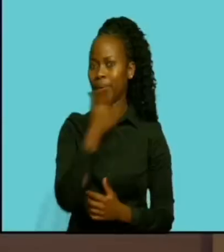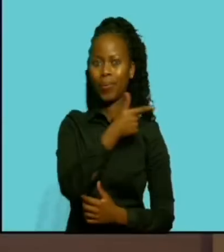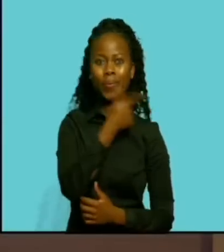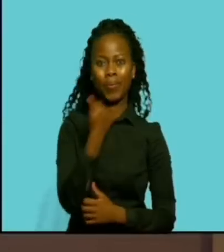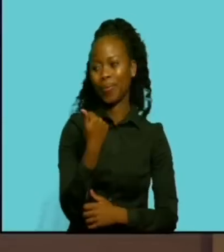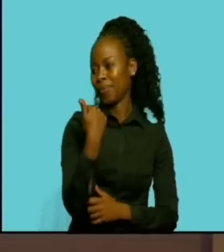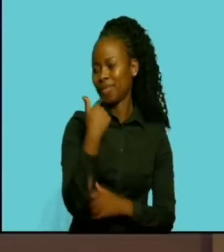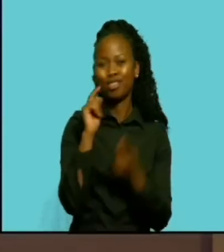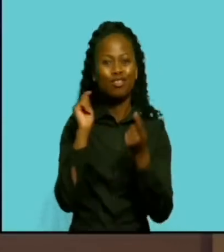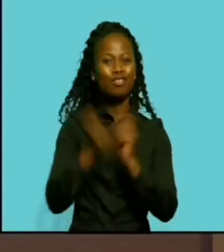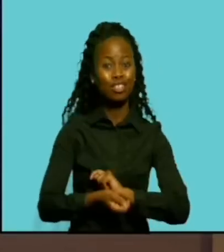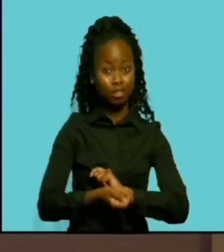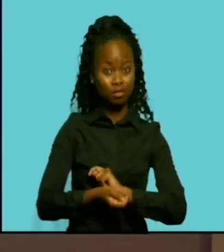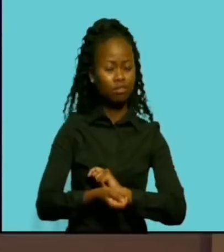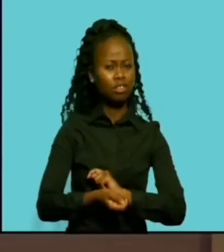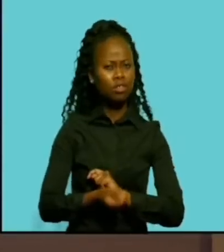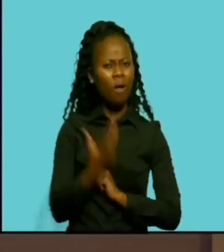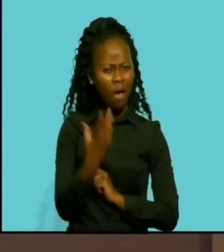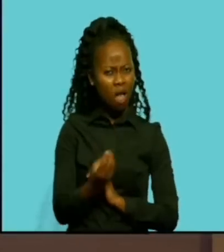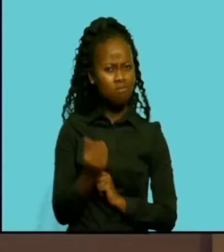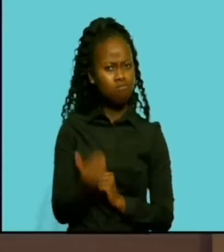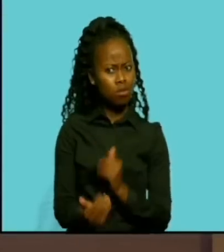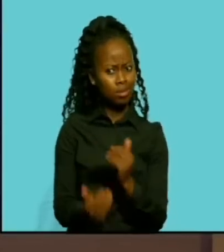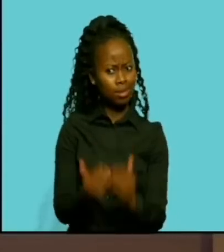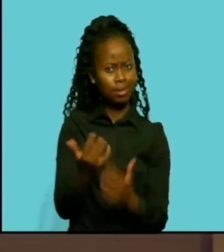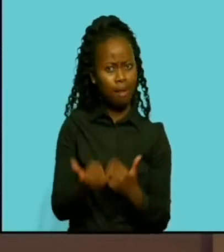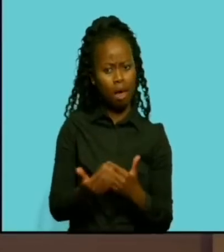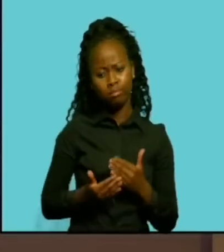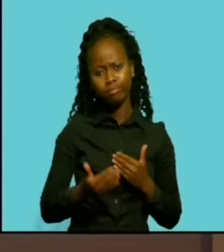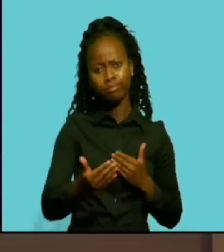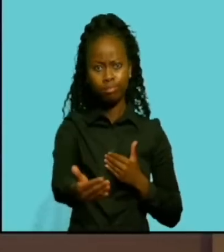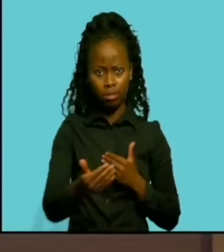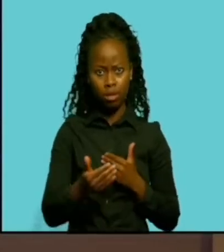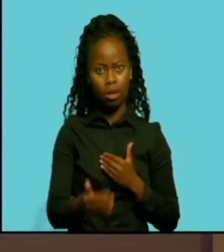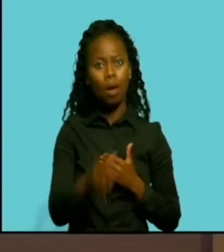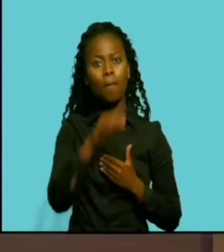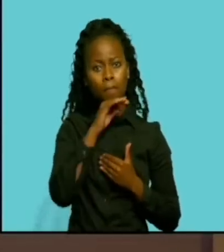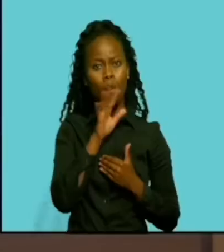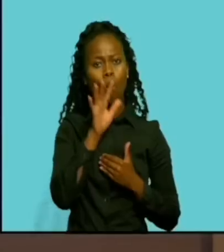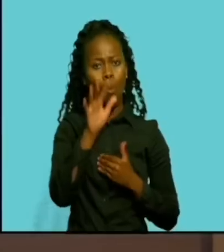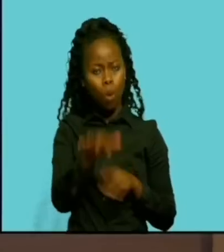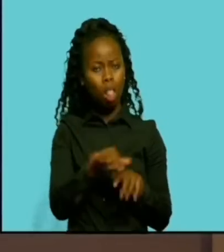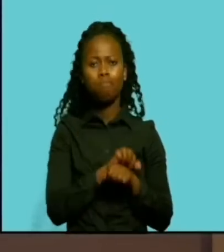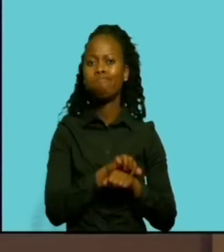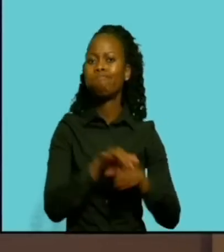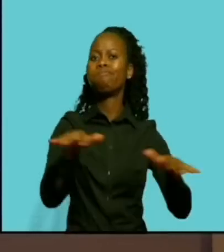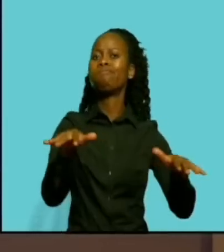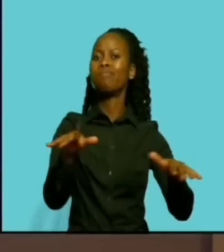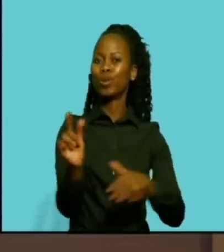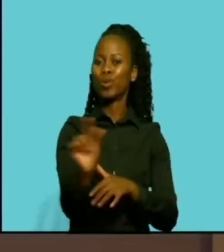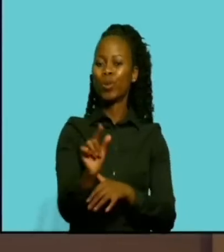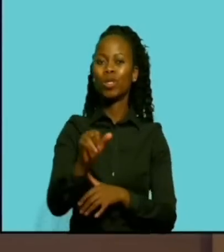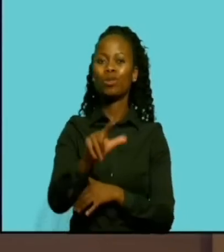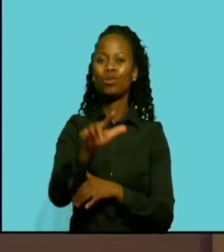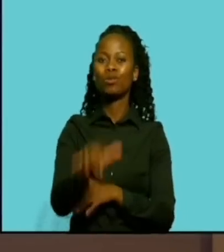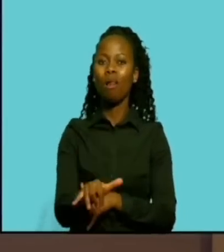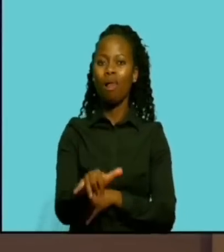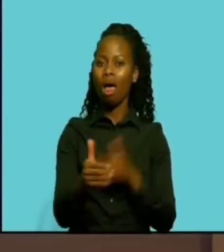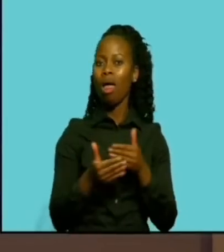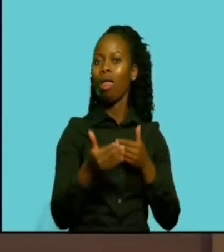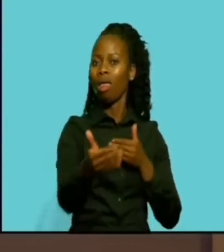process. Yes, we are expecting that it would be implemented by July